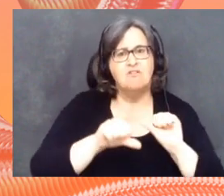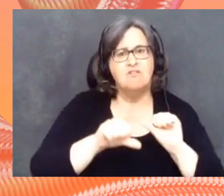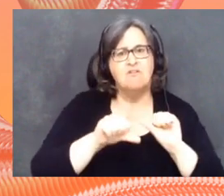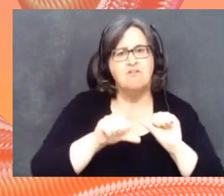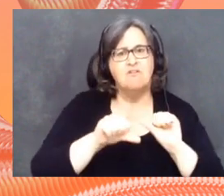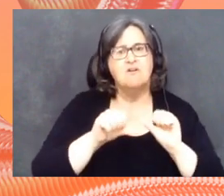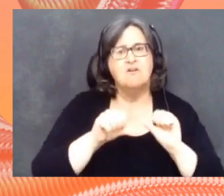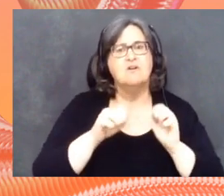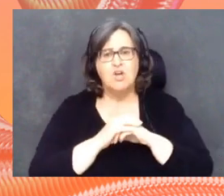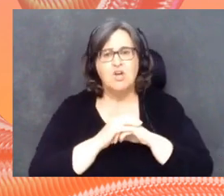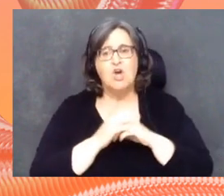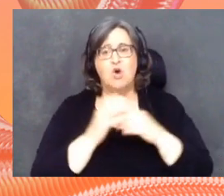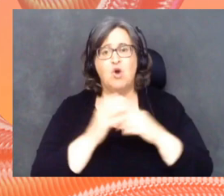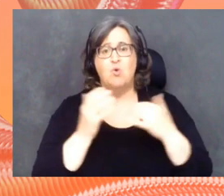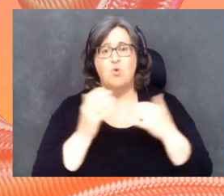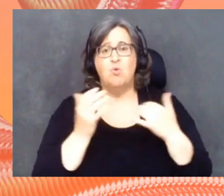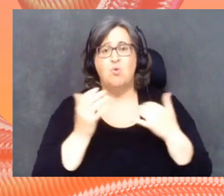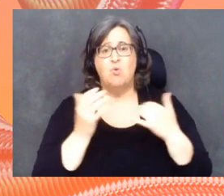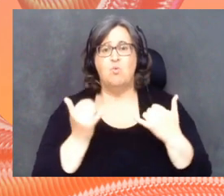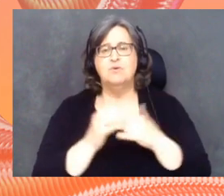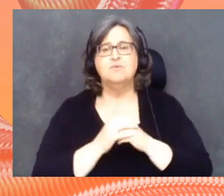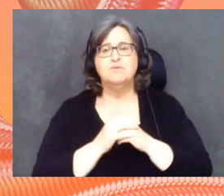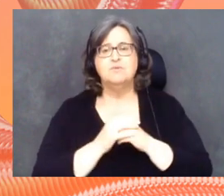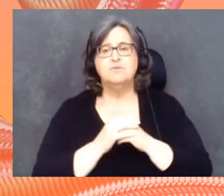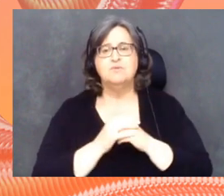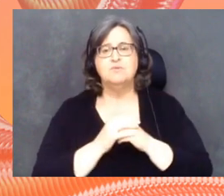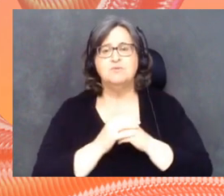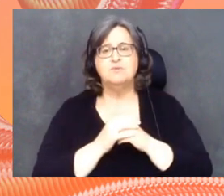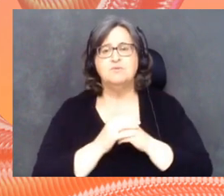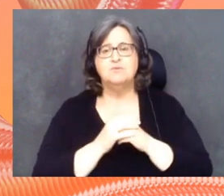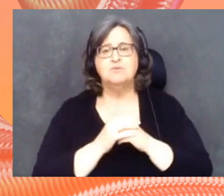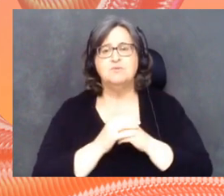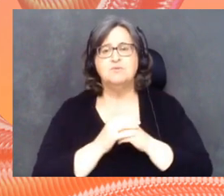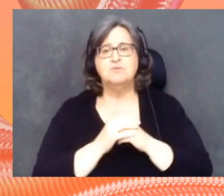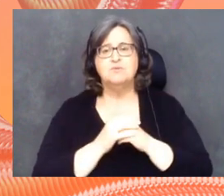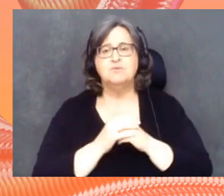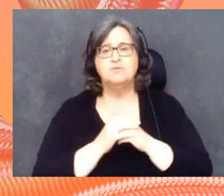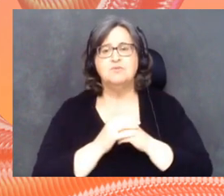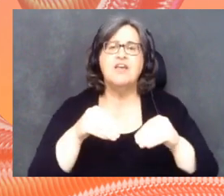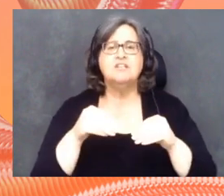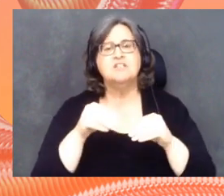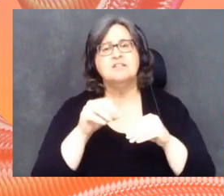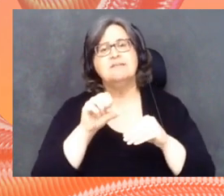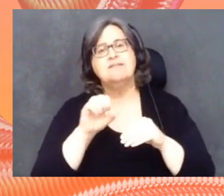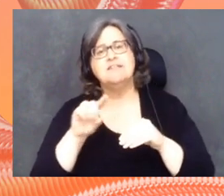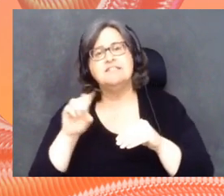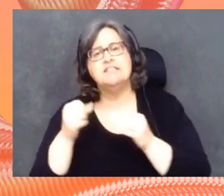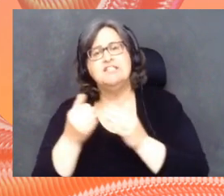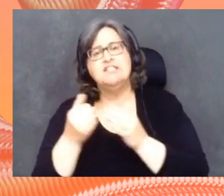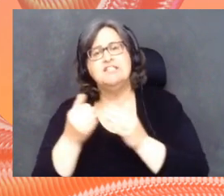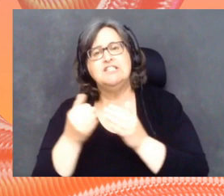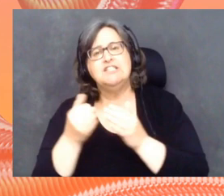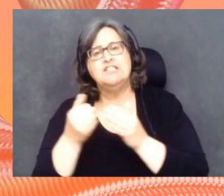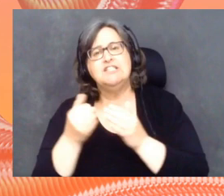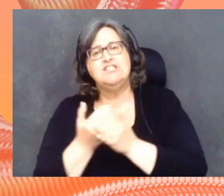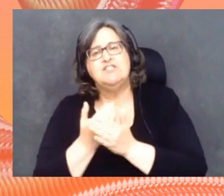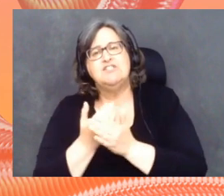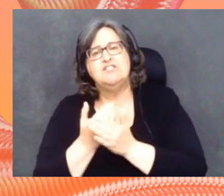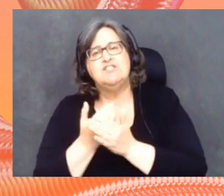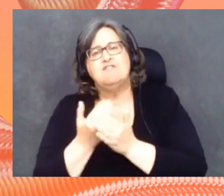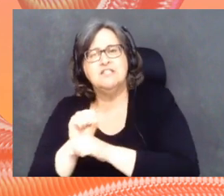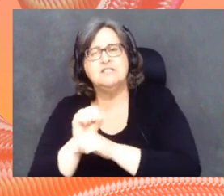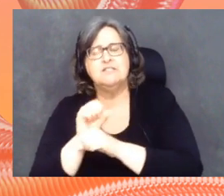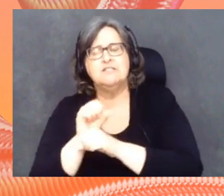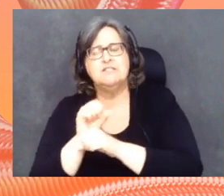And so right now we're having to plant the seeds of new practices related to those really deep problems that are